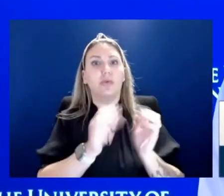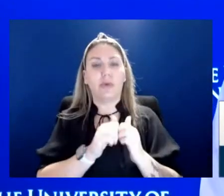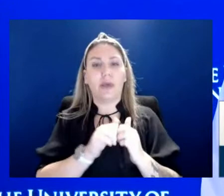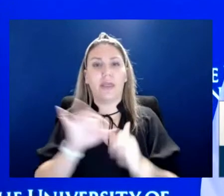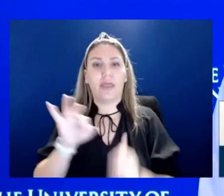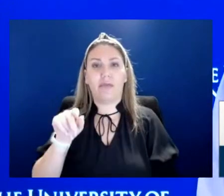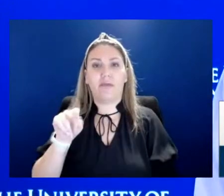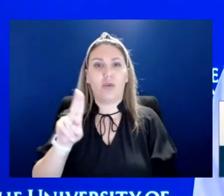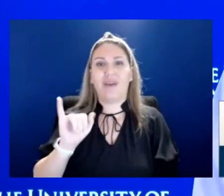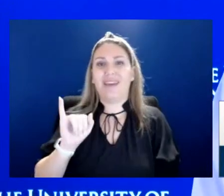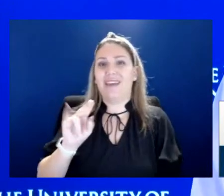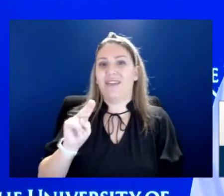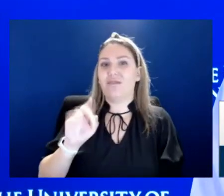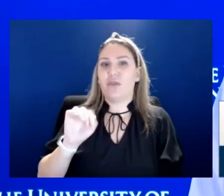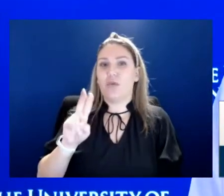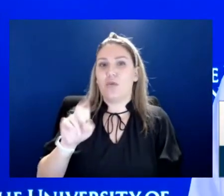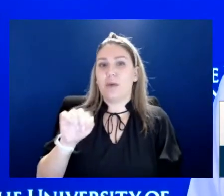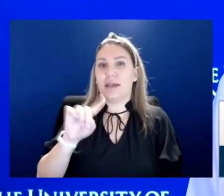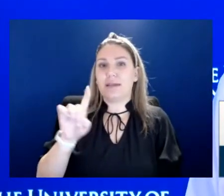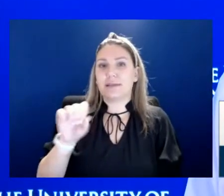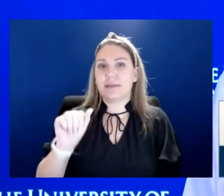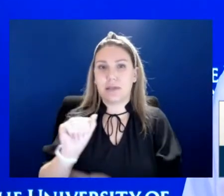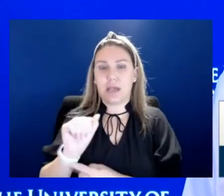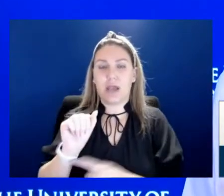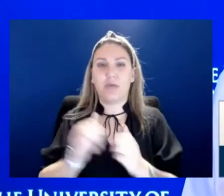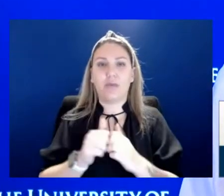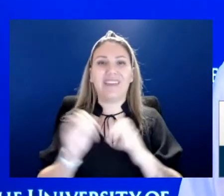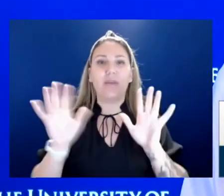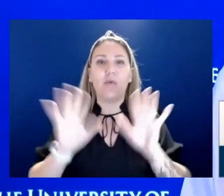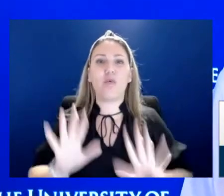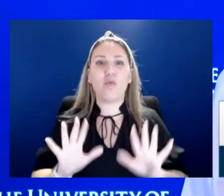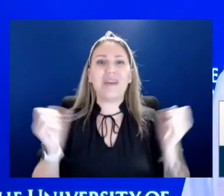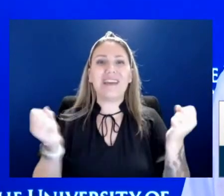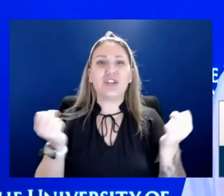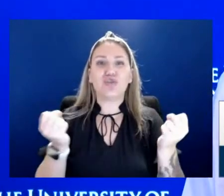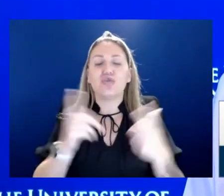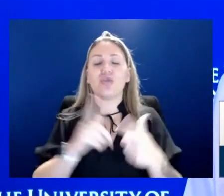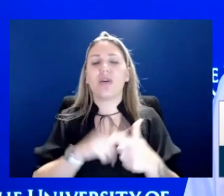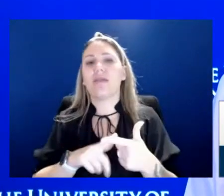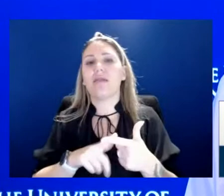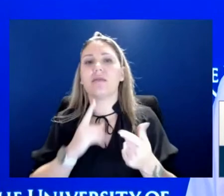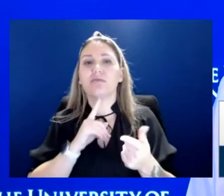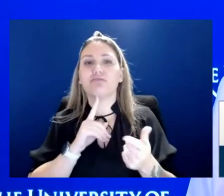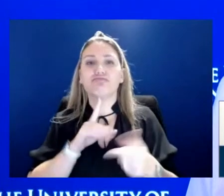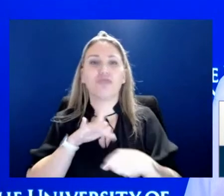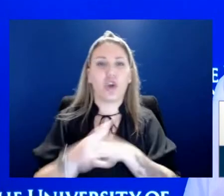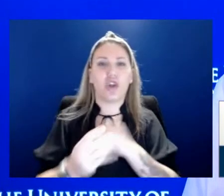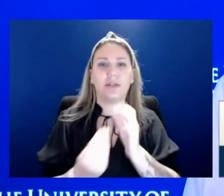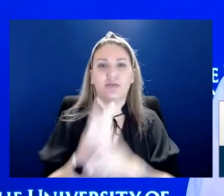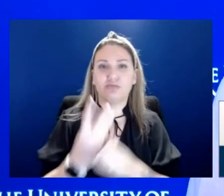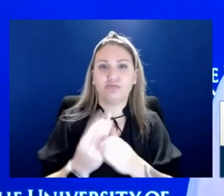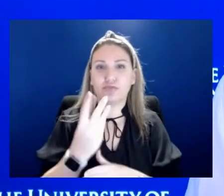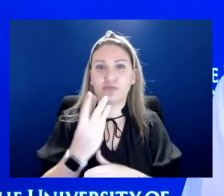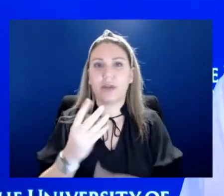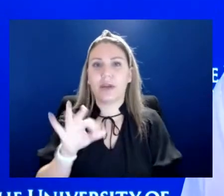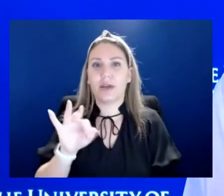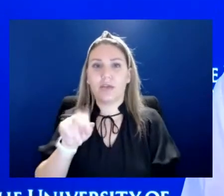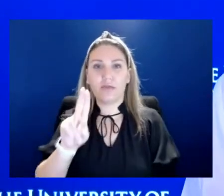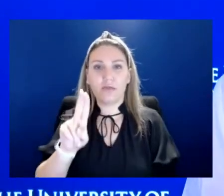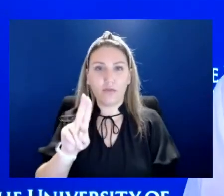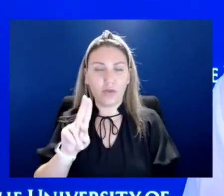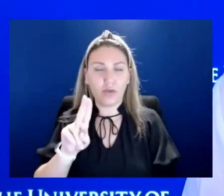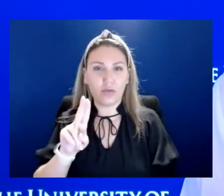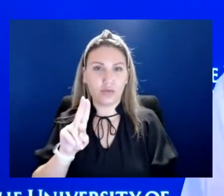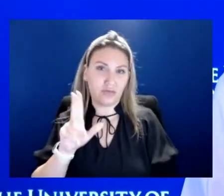with the winter and then that earlier mid-spring time. Certainly, influenza cases, last that I checked,